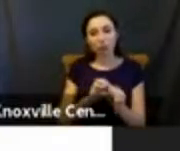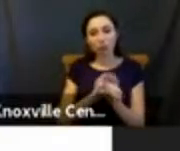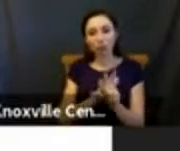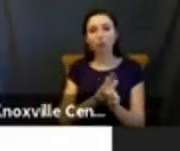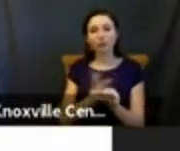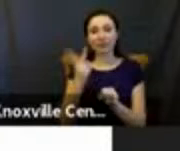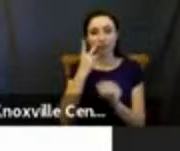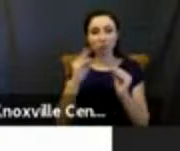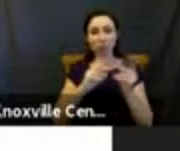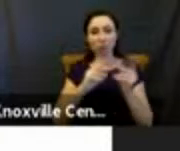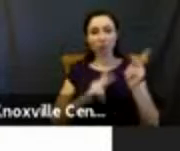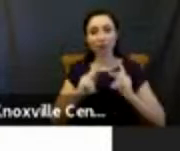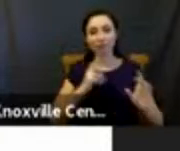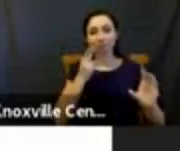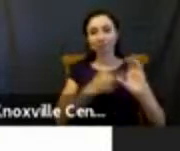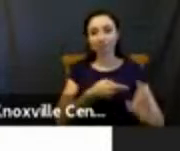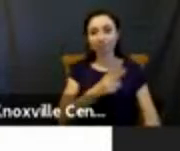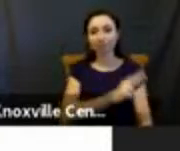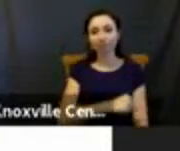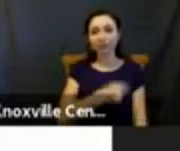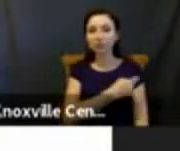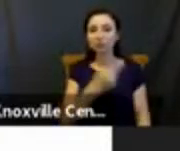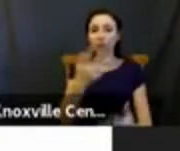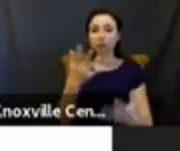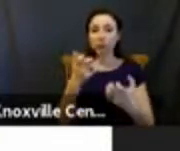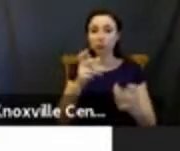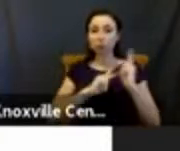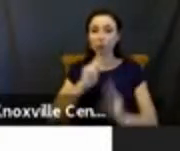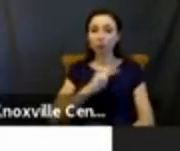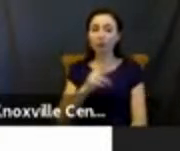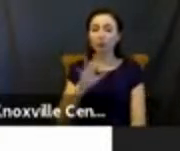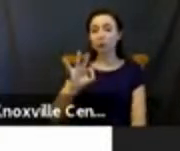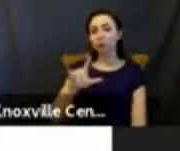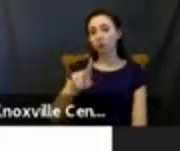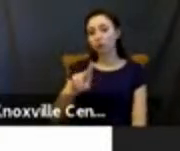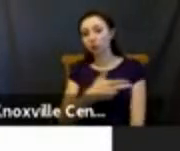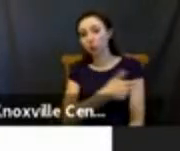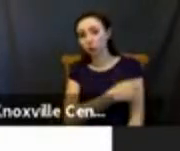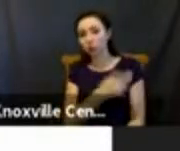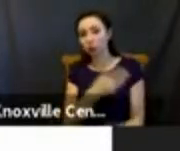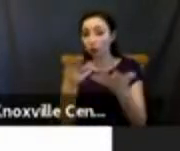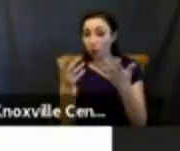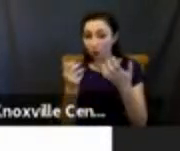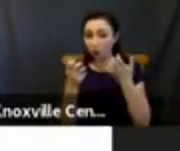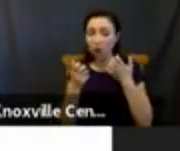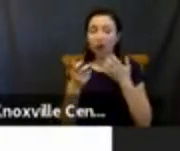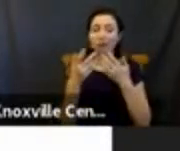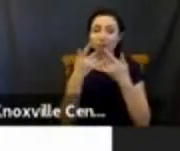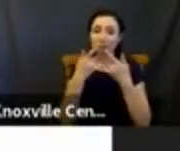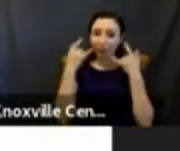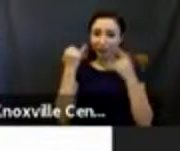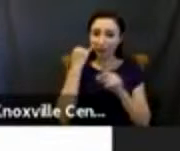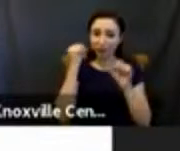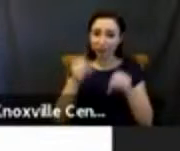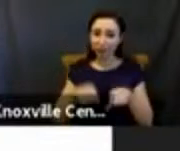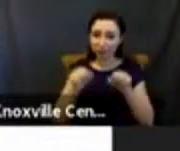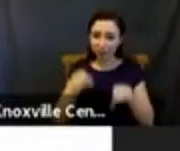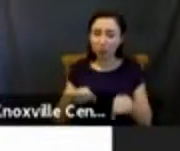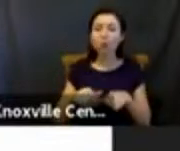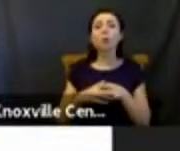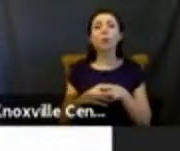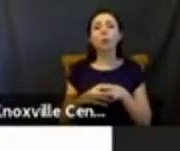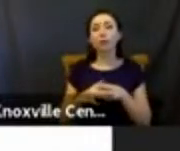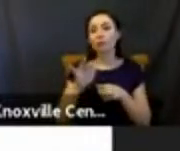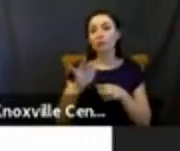hospitalizations, and we really want everyone to get their flu vaccine, and we want everyone to mask when able. Those types of